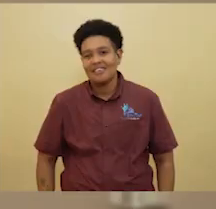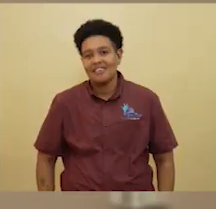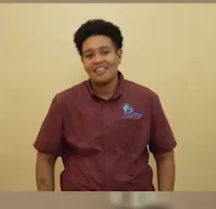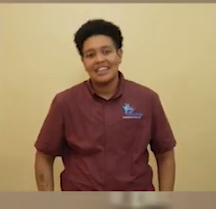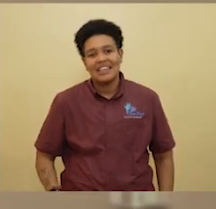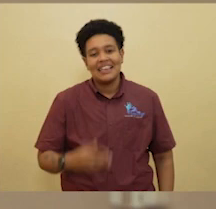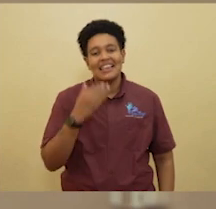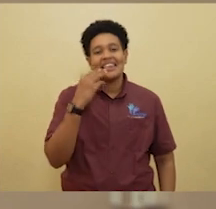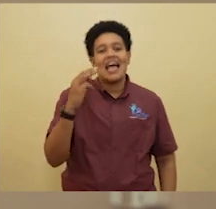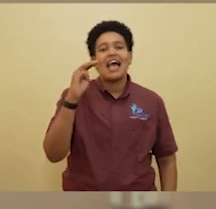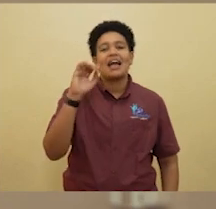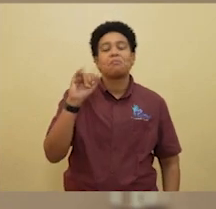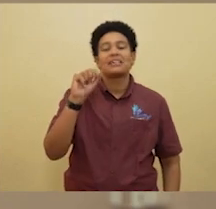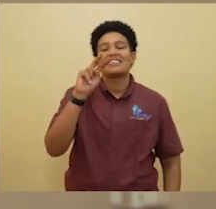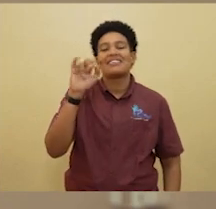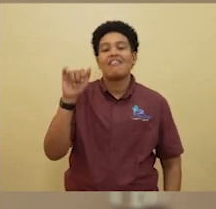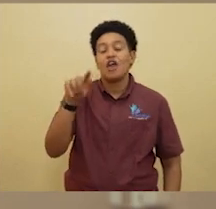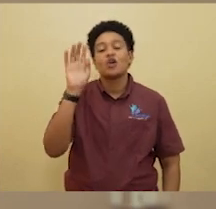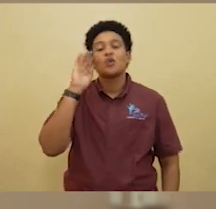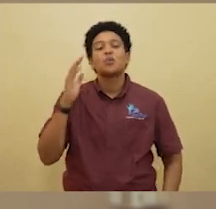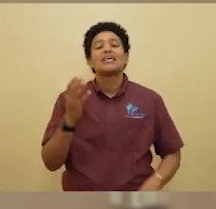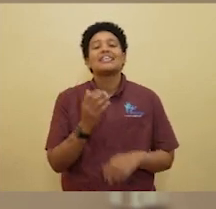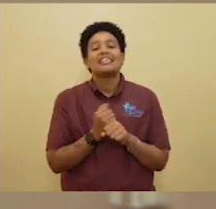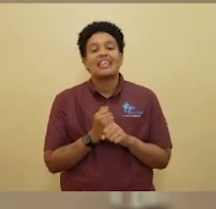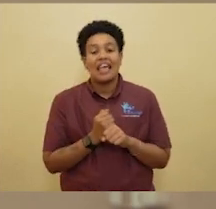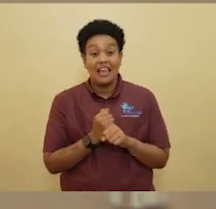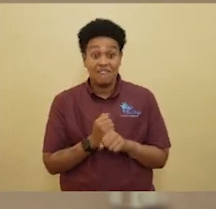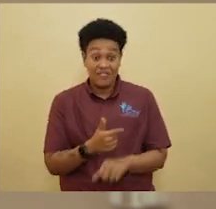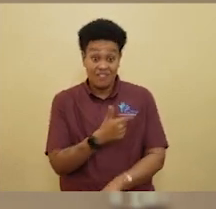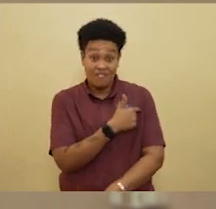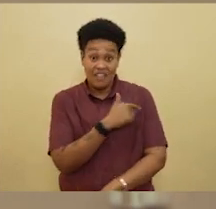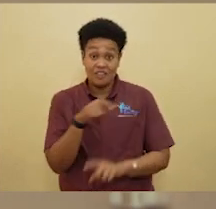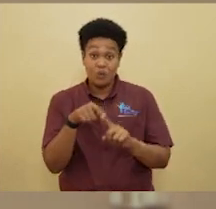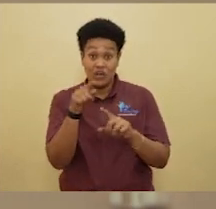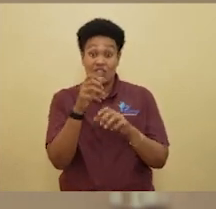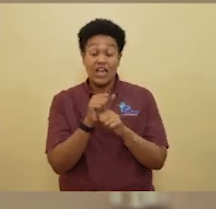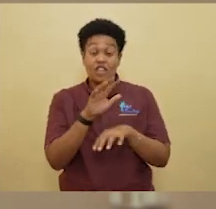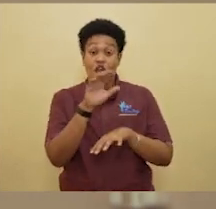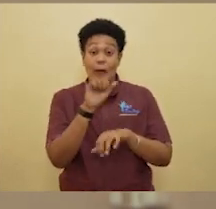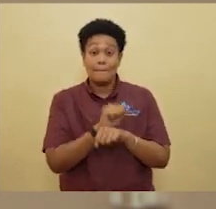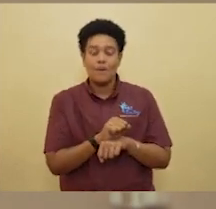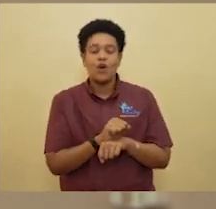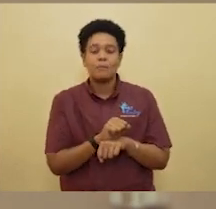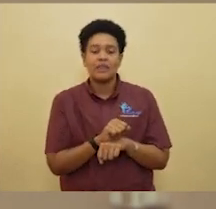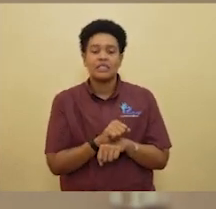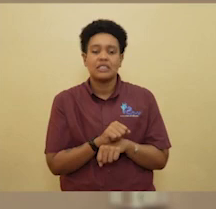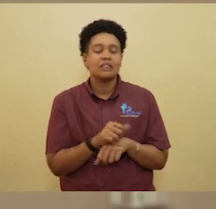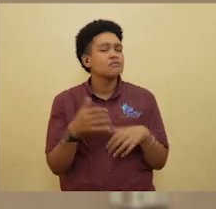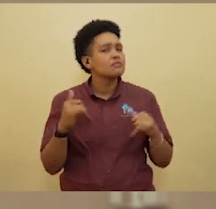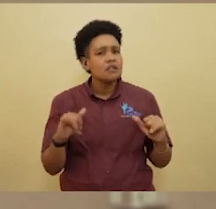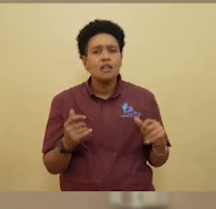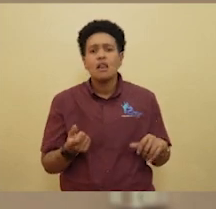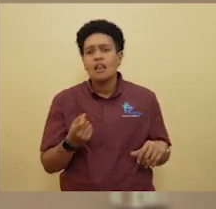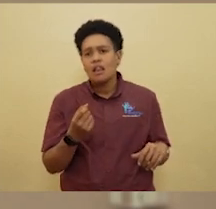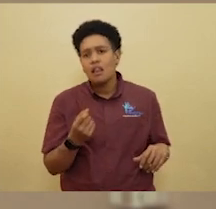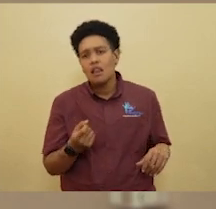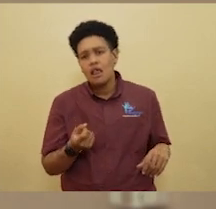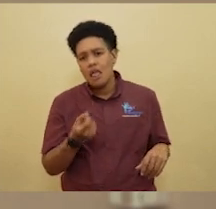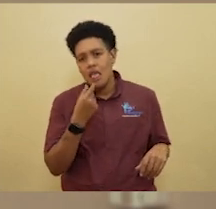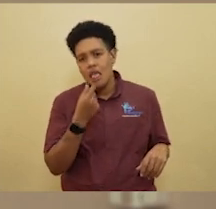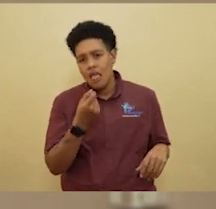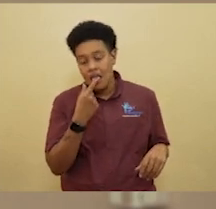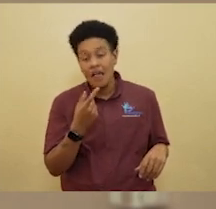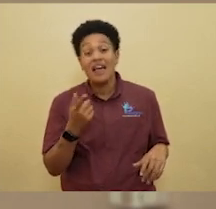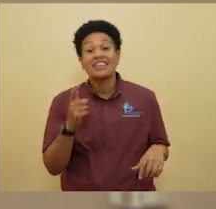You will take the vaccine when you get your appointment, and you will take your medications at the